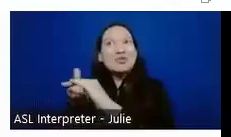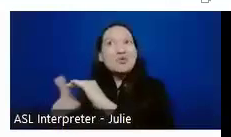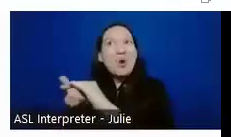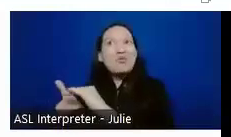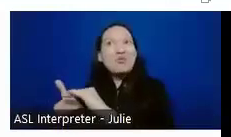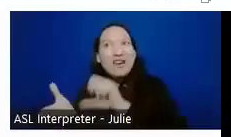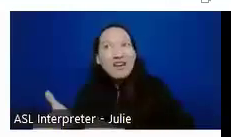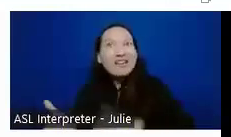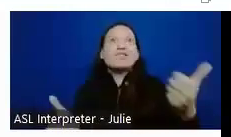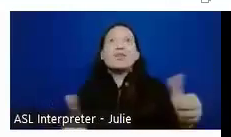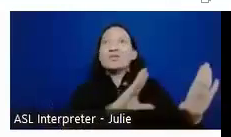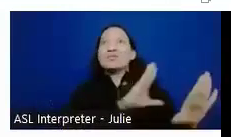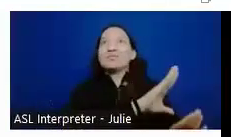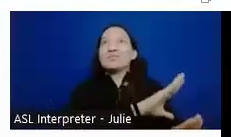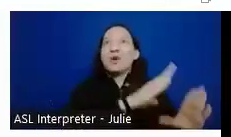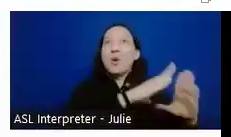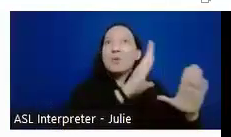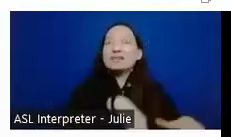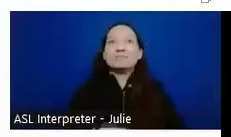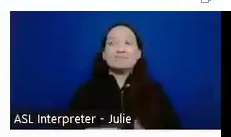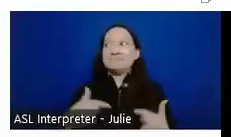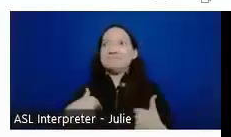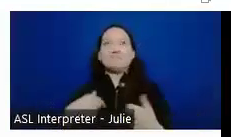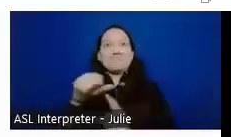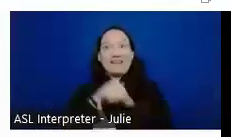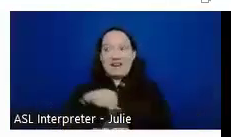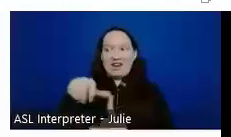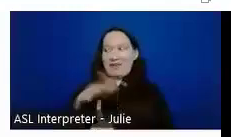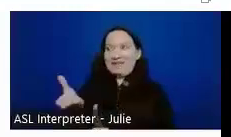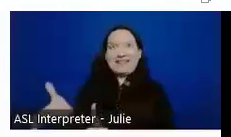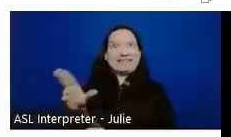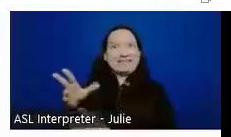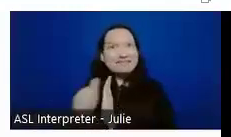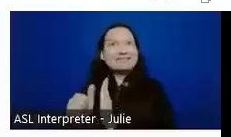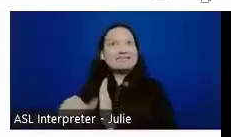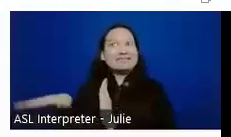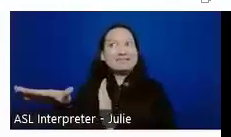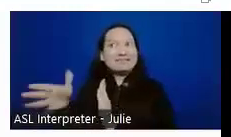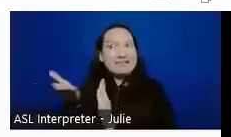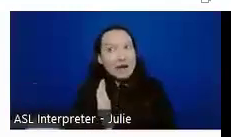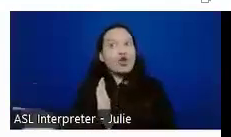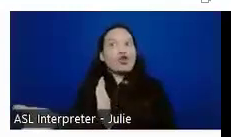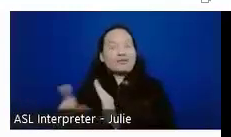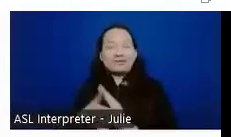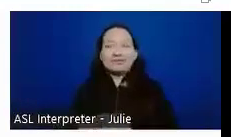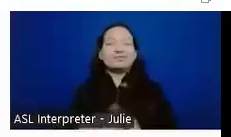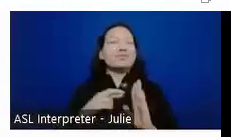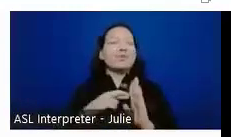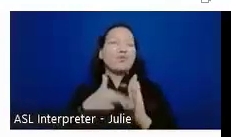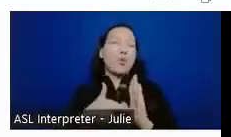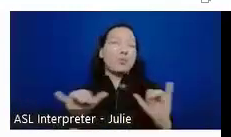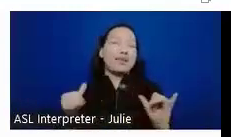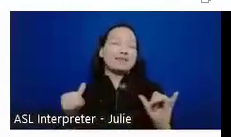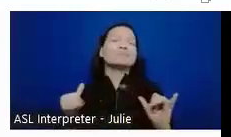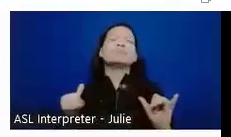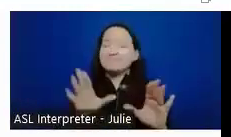in someone else's place. You're going to teach it, as Teresa says, in the environment that skill's used in, right? Role play, excellent